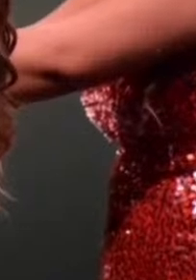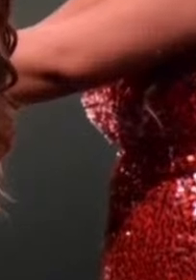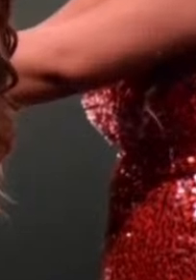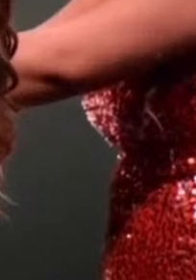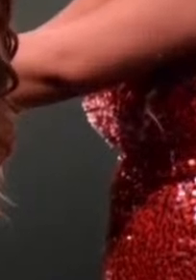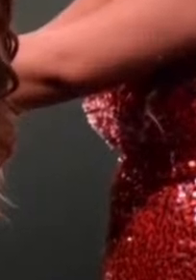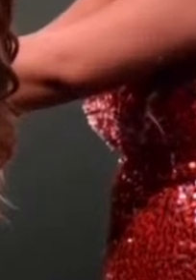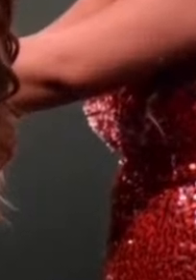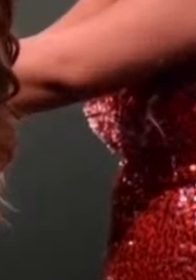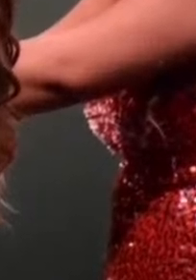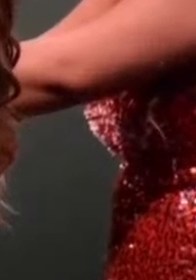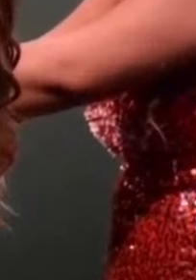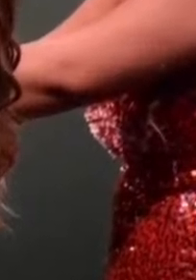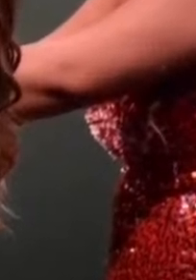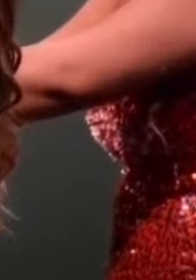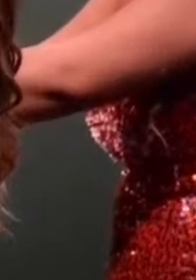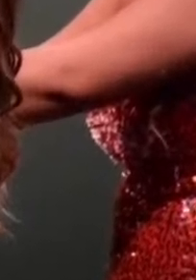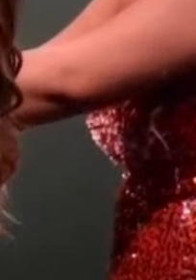We watch the